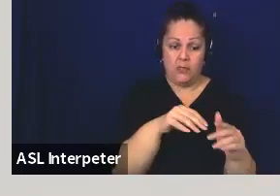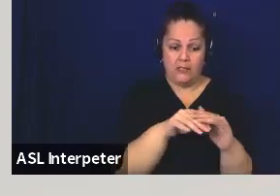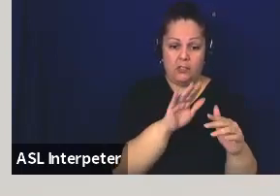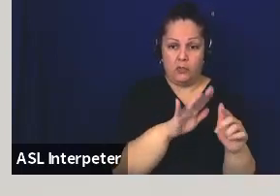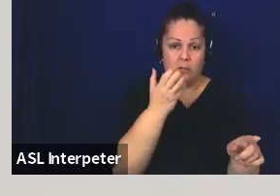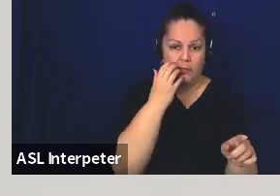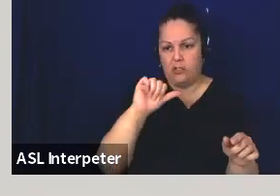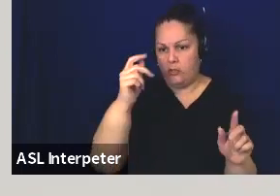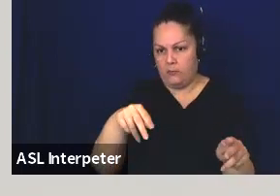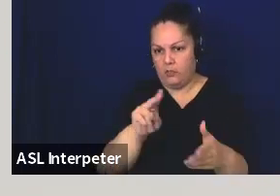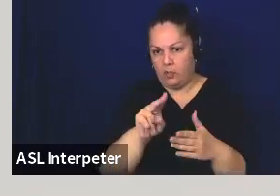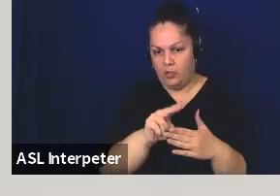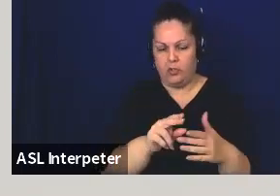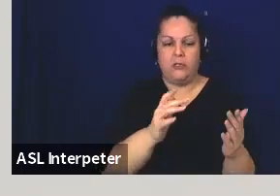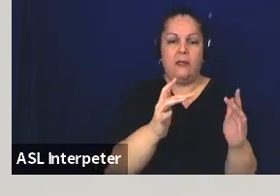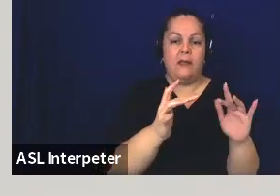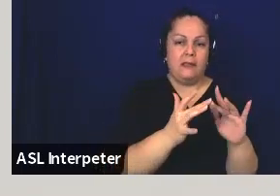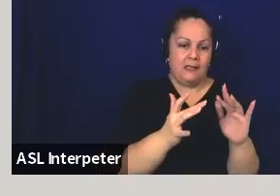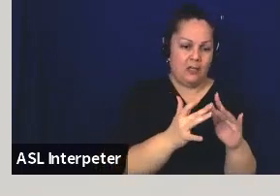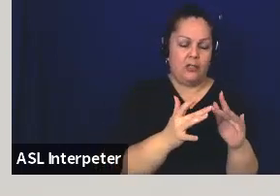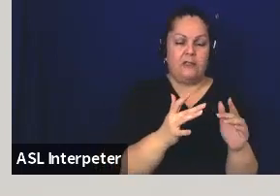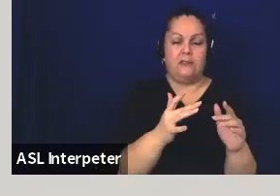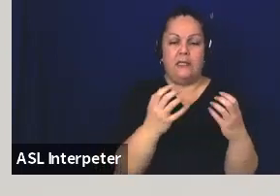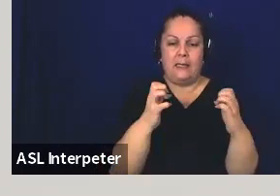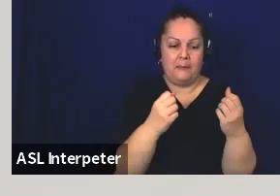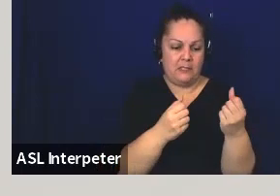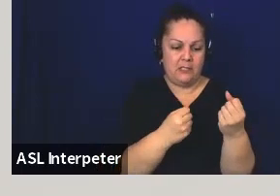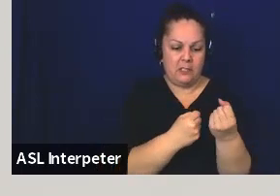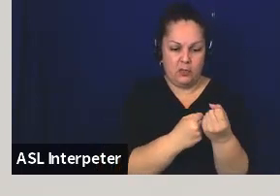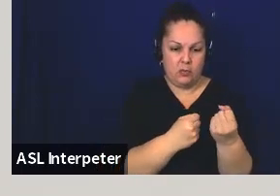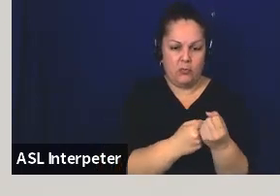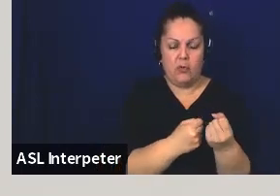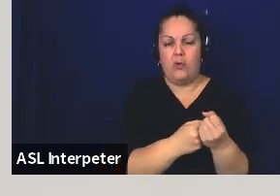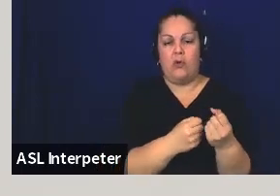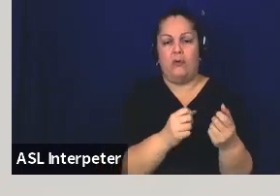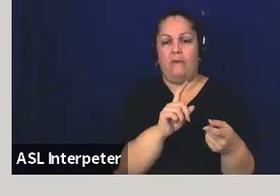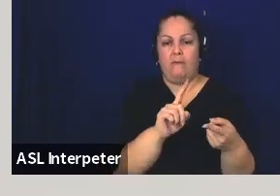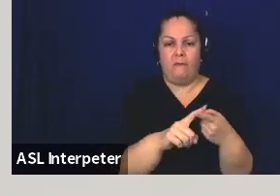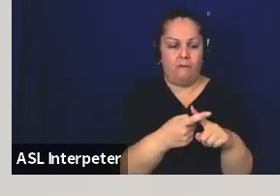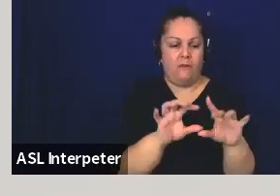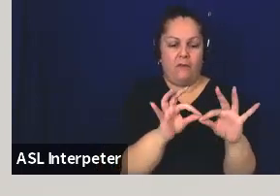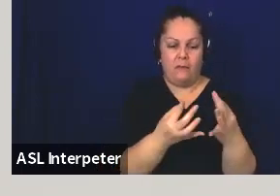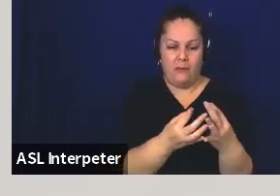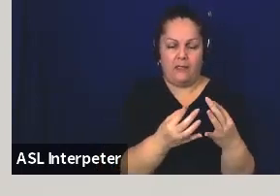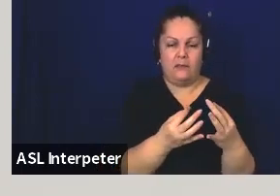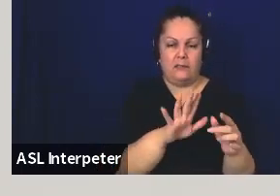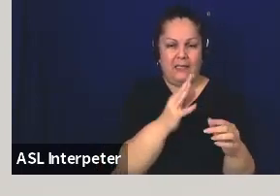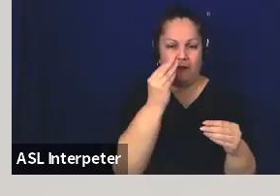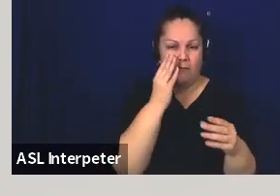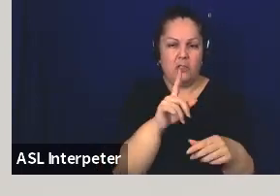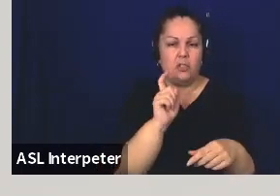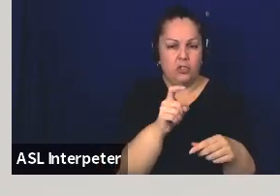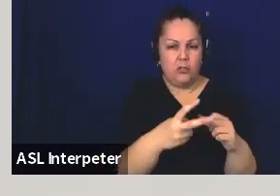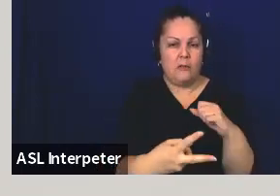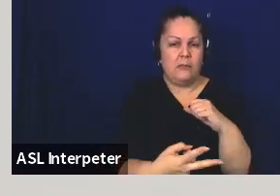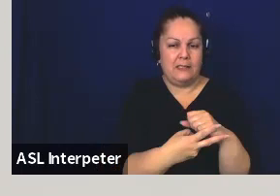devices, contacts or stakeholders, emergency supports, and friends or family their contact information should be